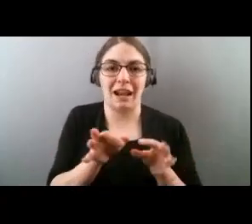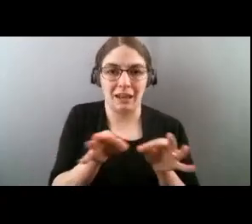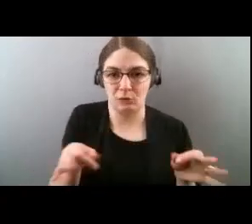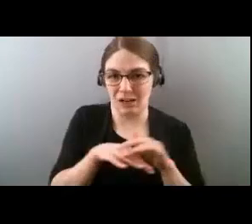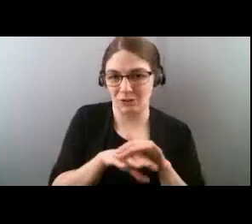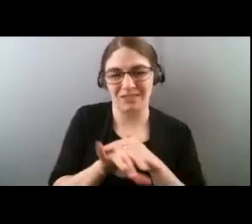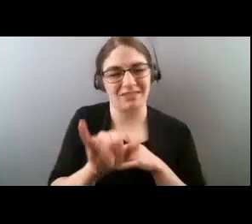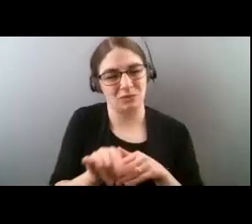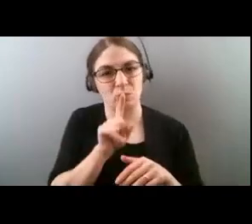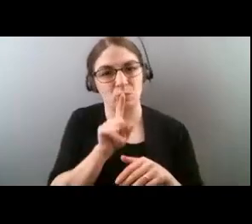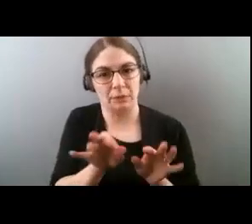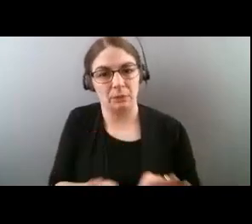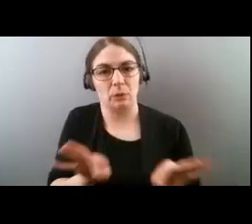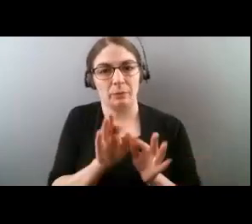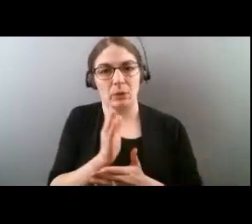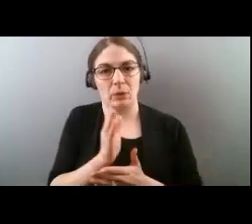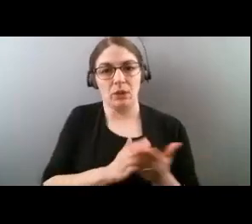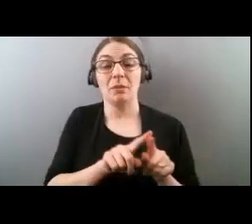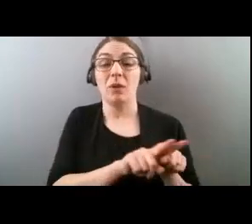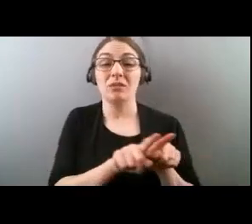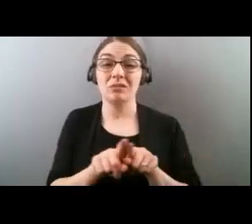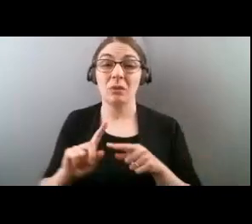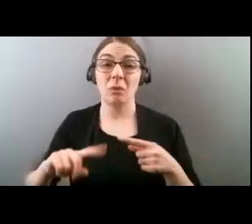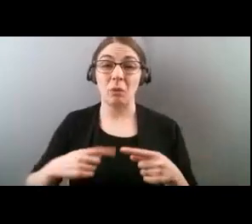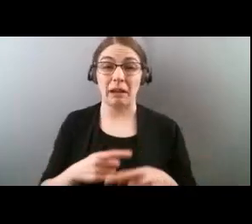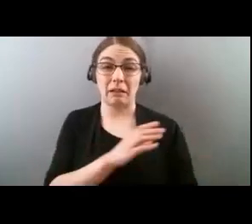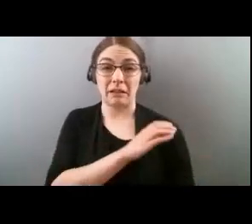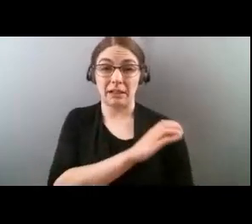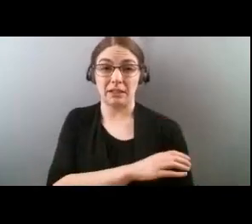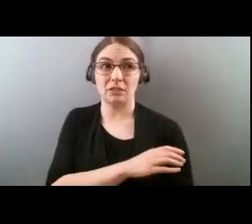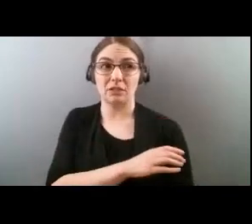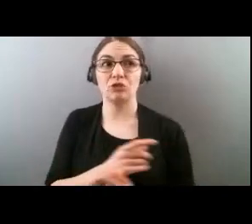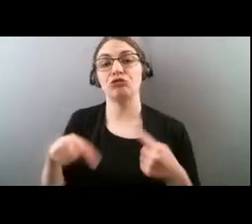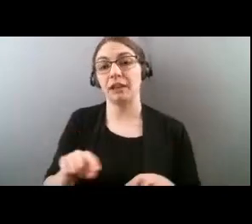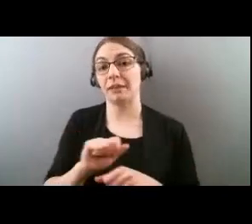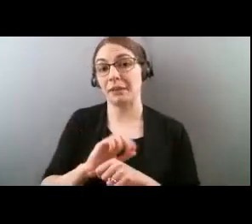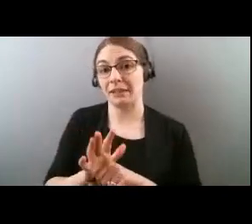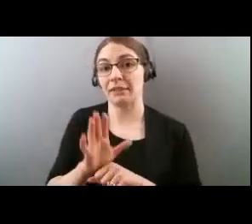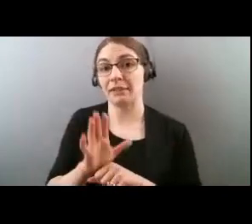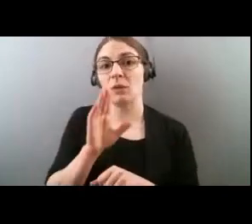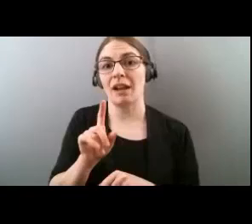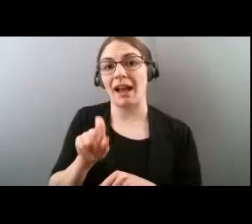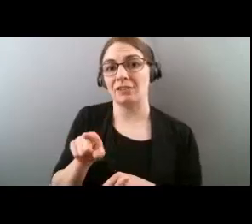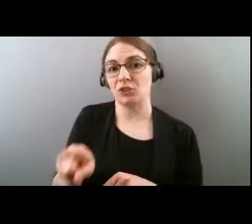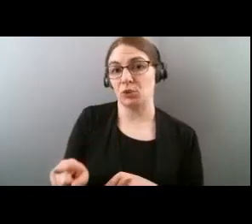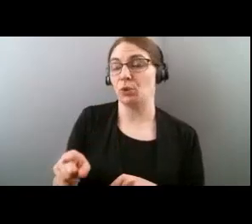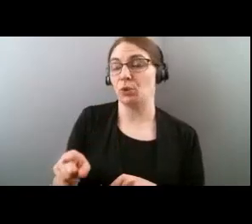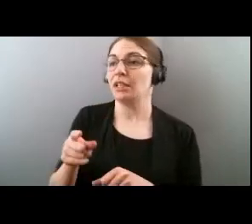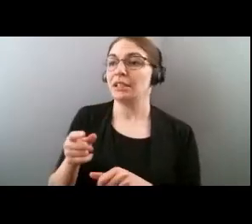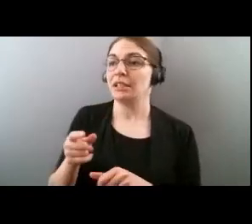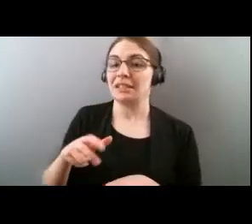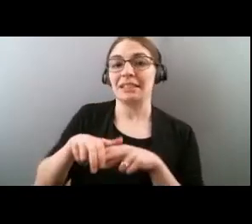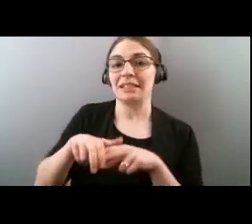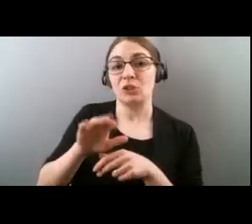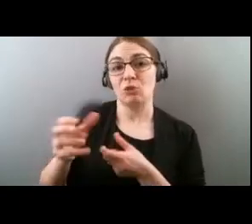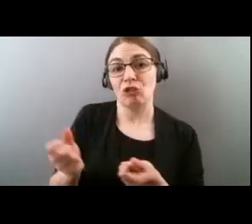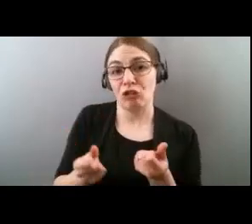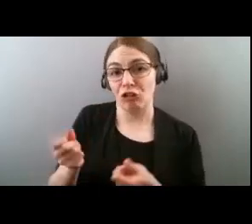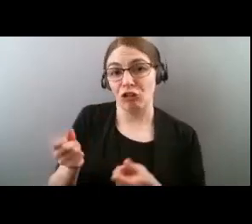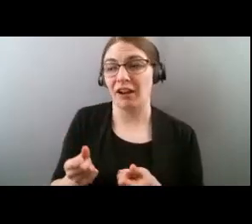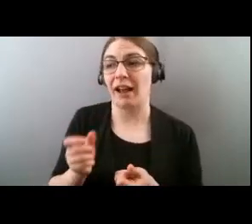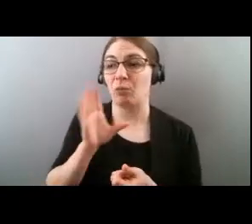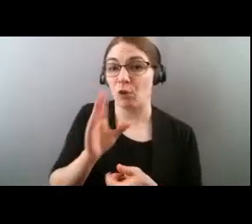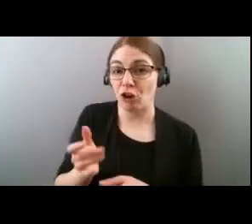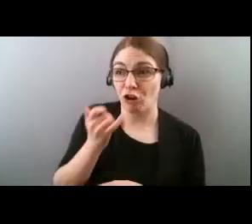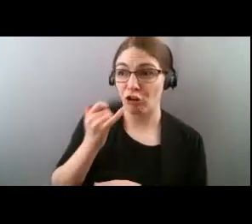but also when clinics during the pandemic would have you sit in your car and they would call you. That didn't feel accessible to some of